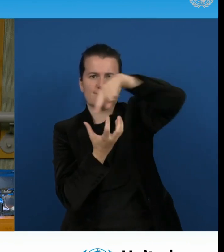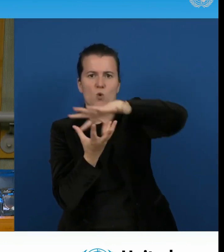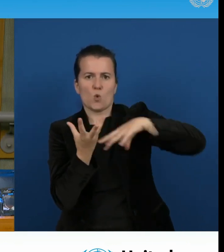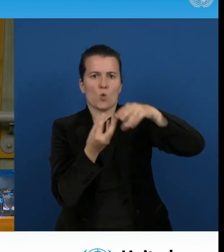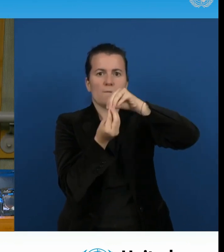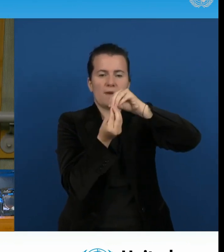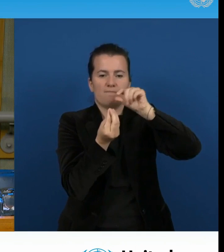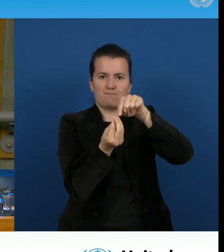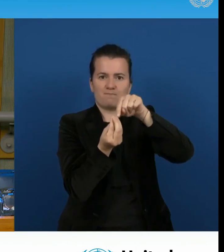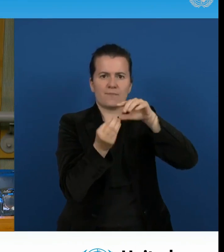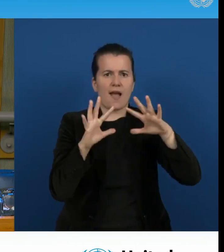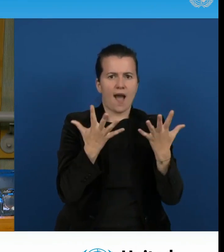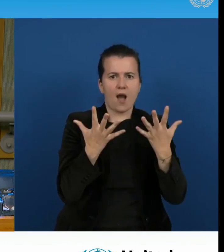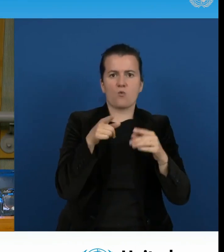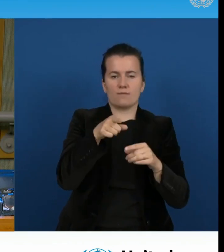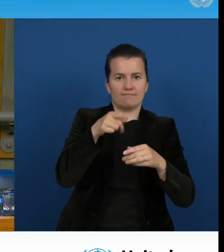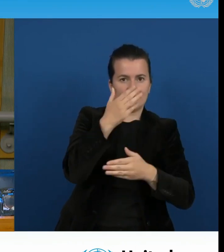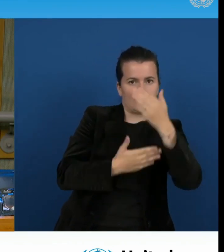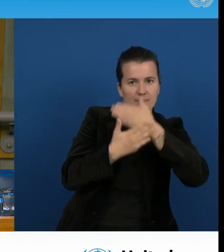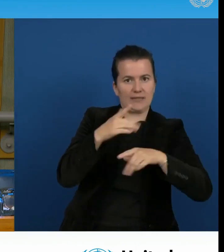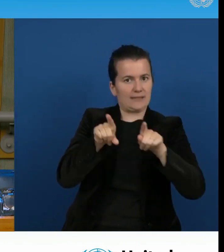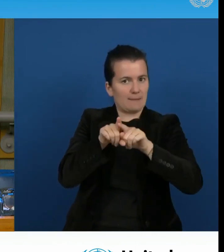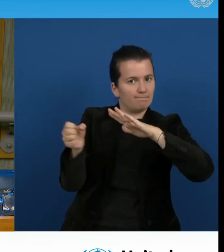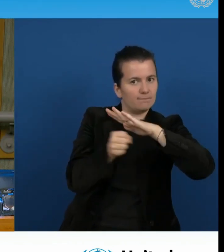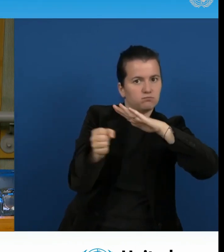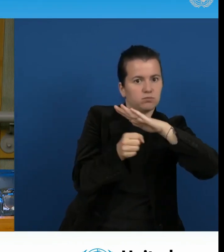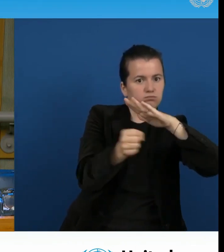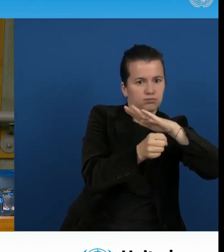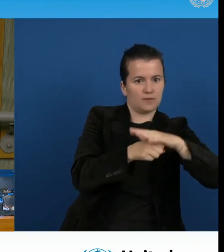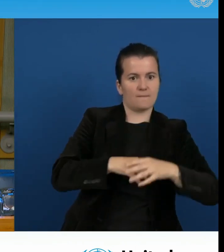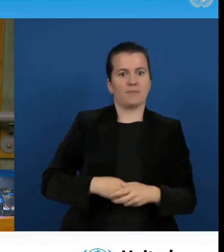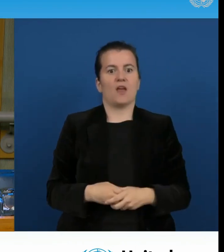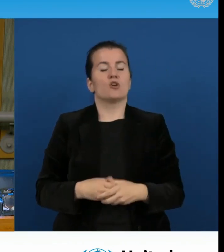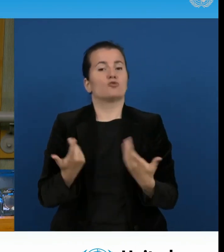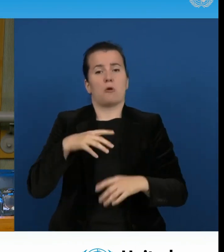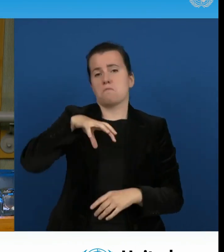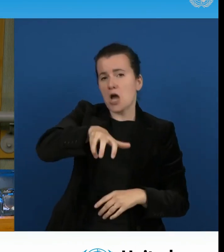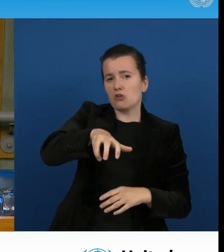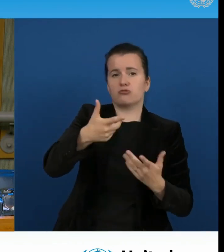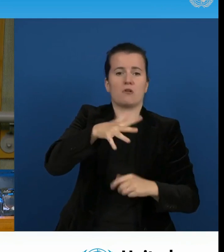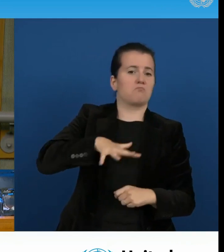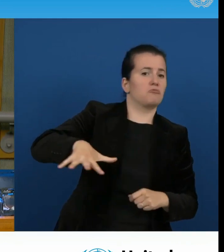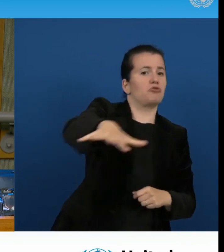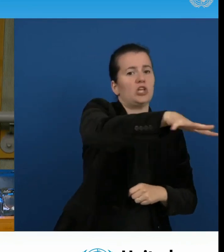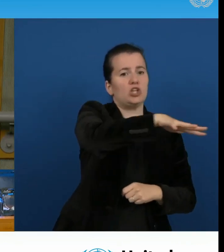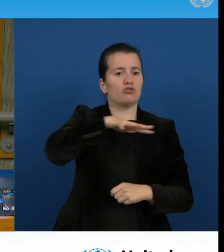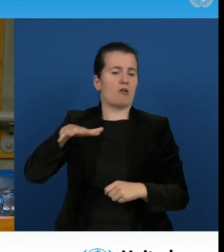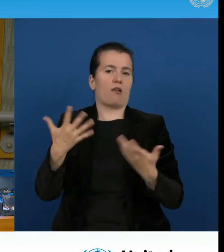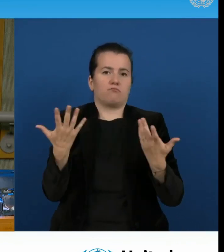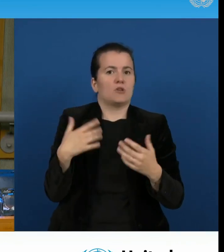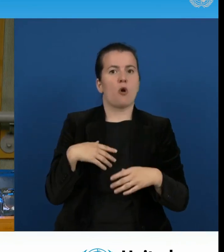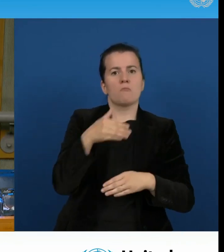operating companies, as well as local branches of multinational enterprises for peer-to-peer exchange and support on disability